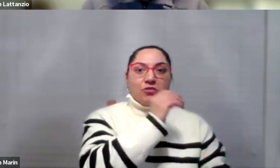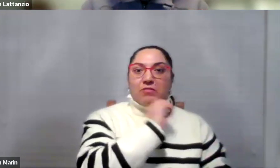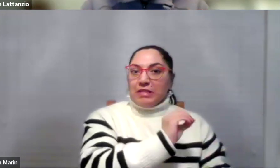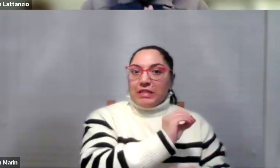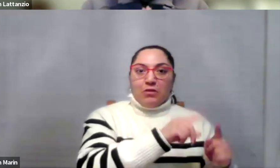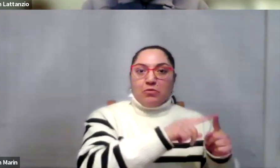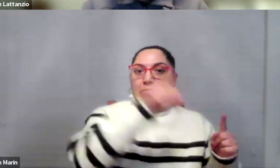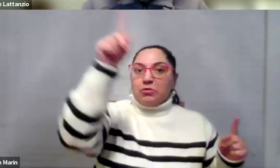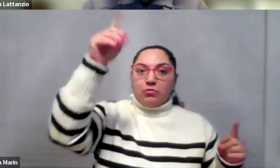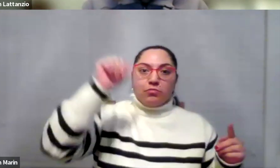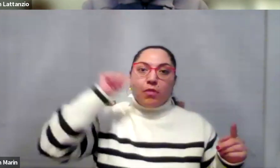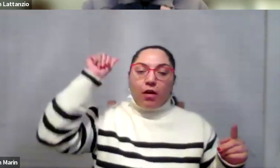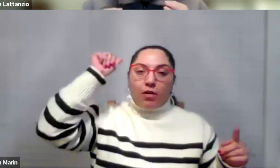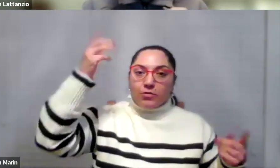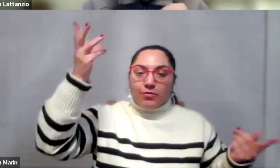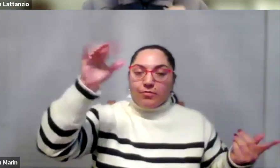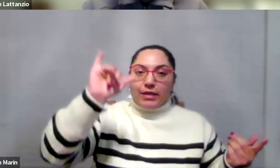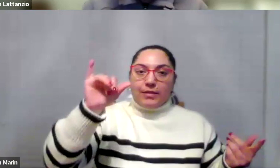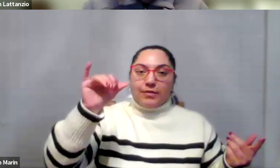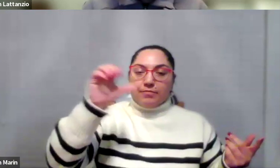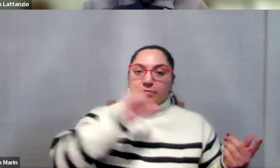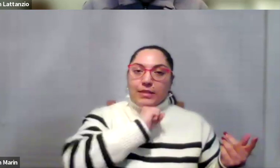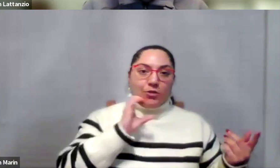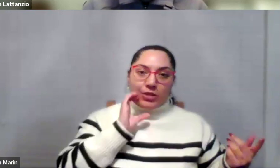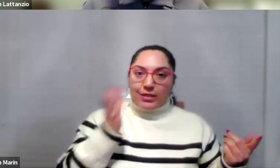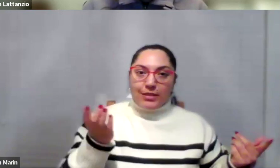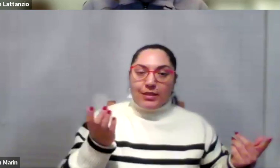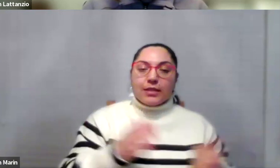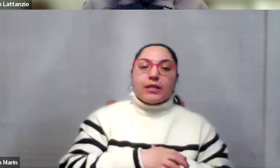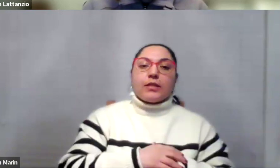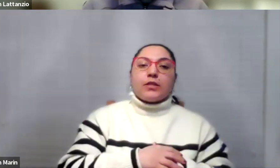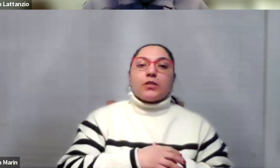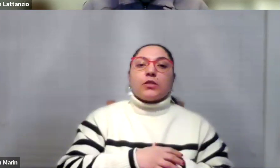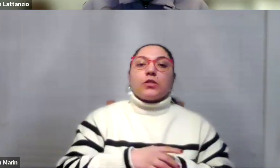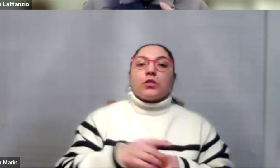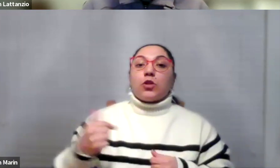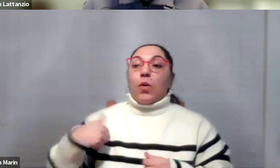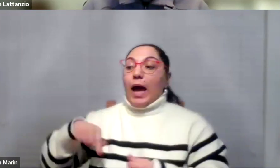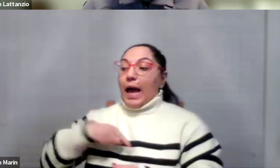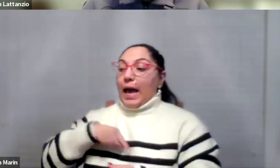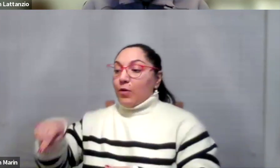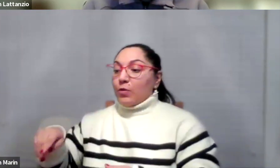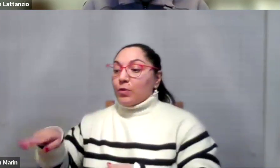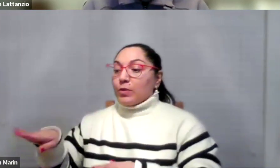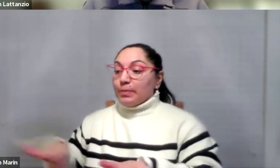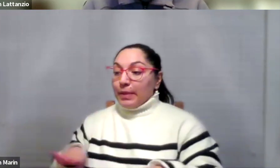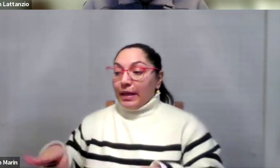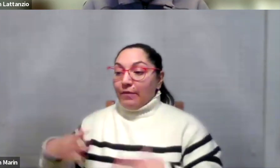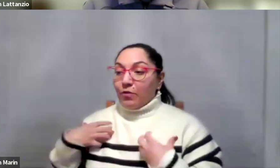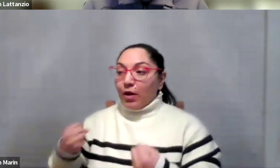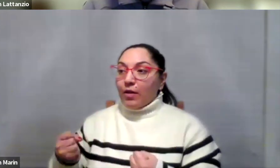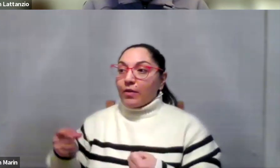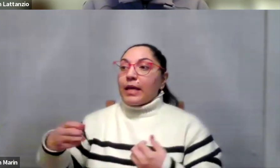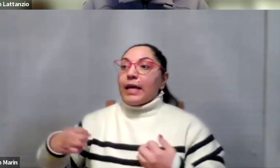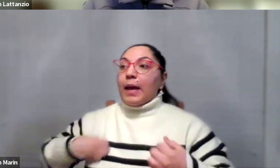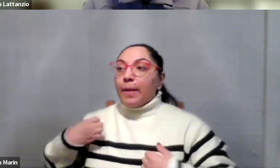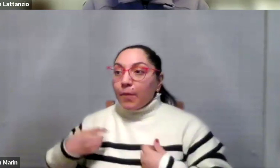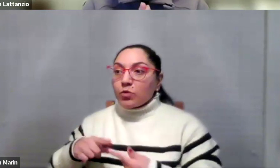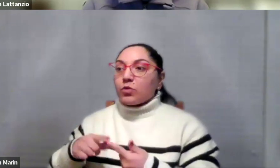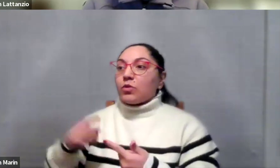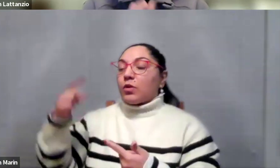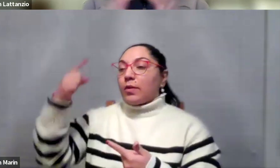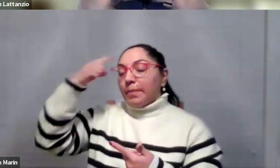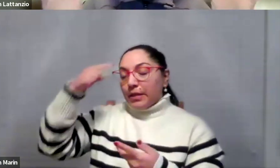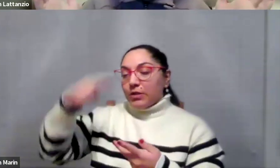seniors. Behavioral health is combined mental health and substance use. And again, that is another word that is